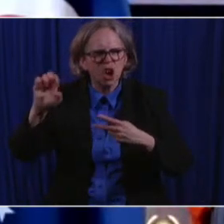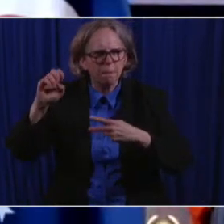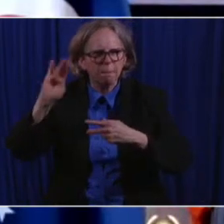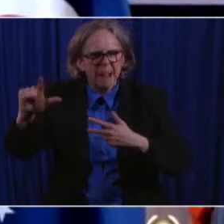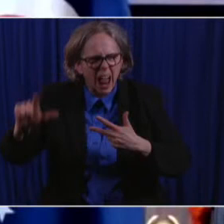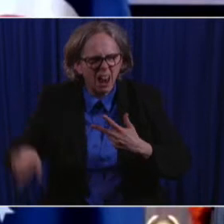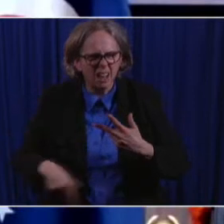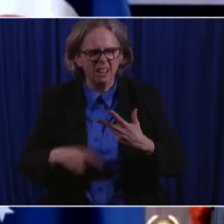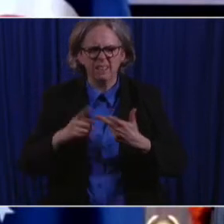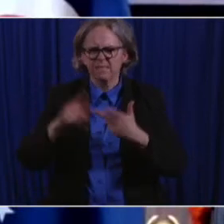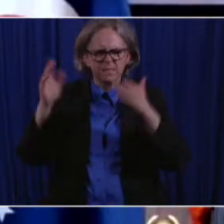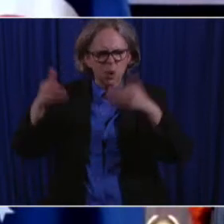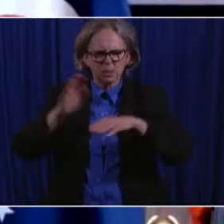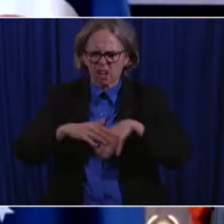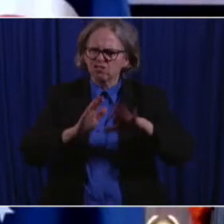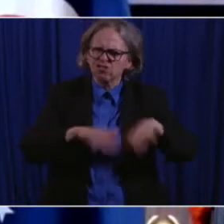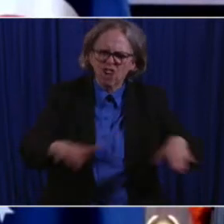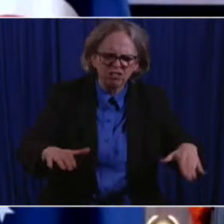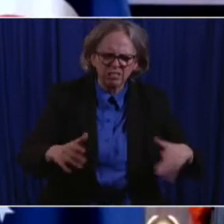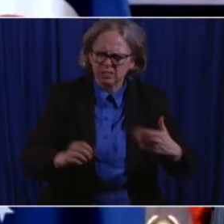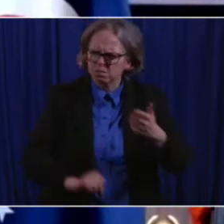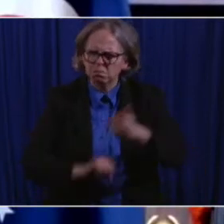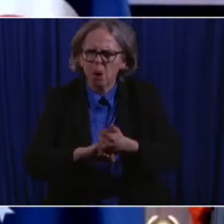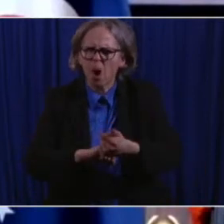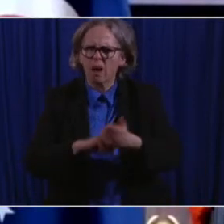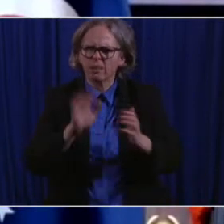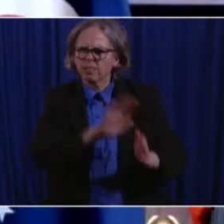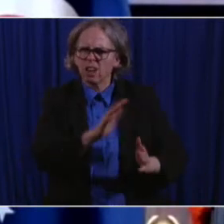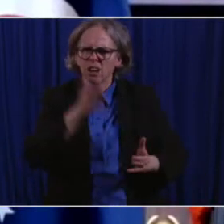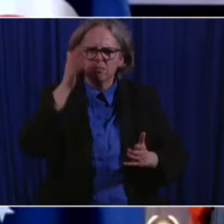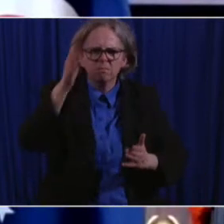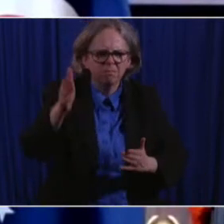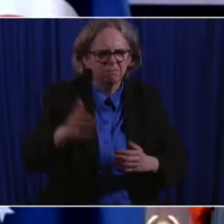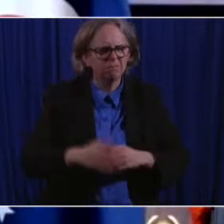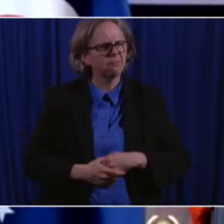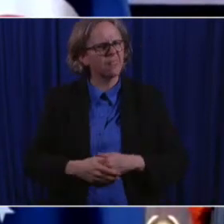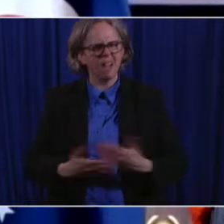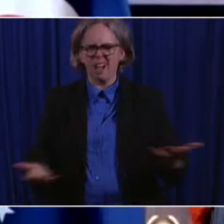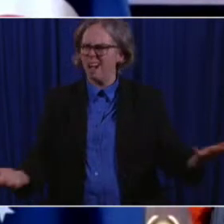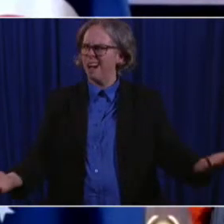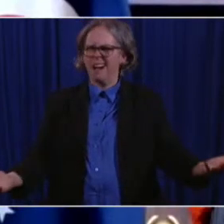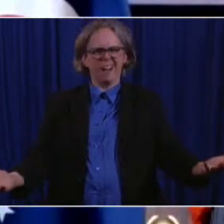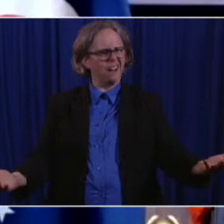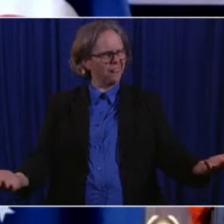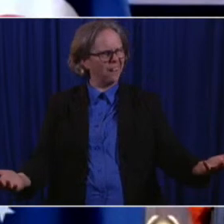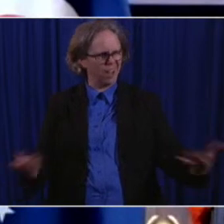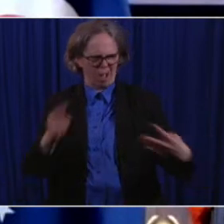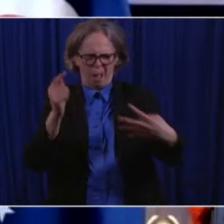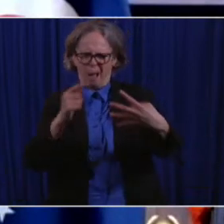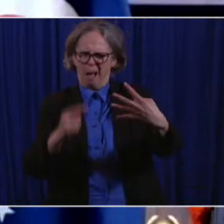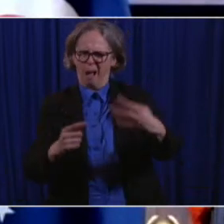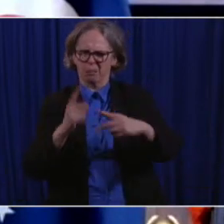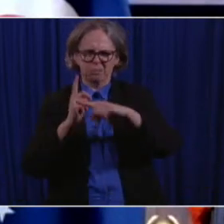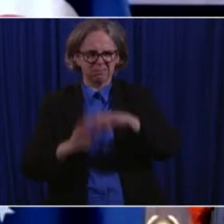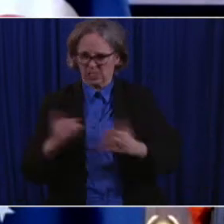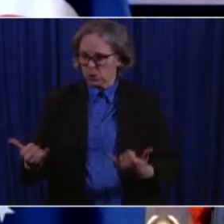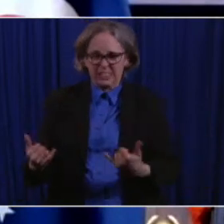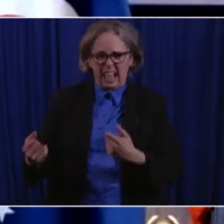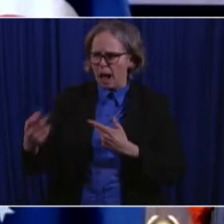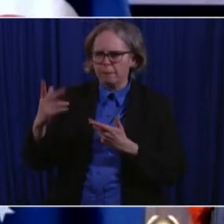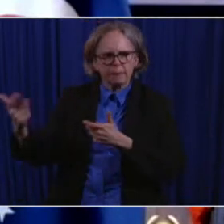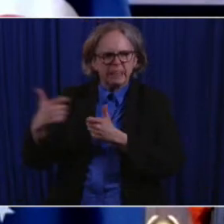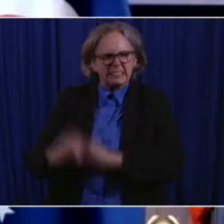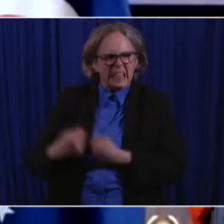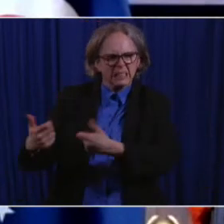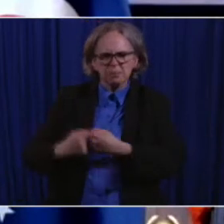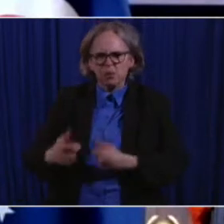kids. Literally, as this press conference has been going on, I'm getting texts back and forth from the legislature about how